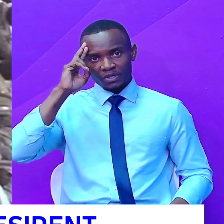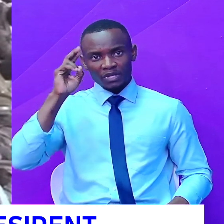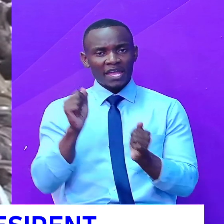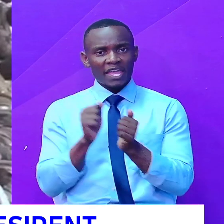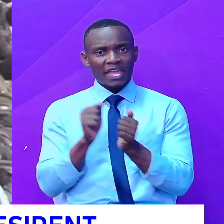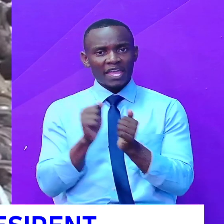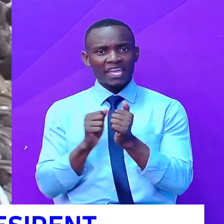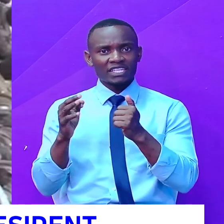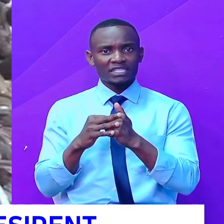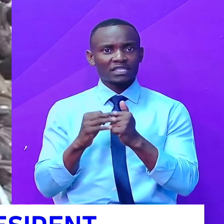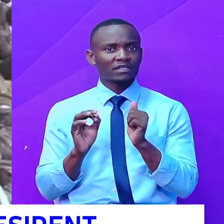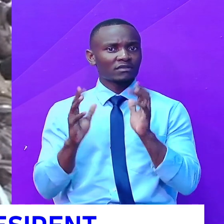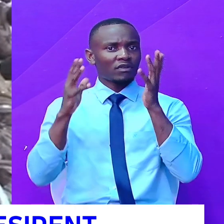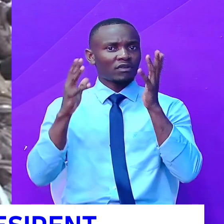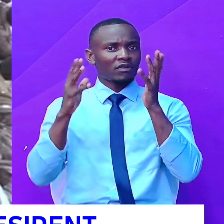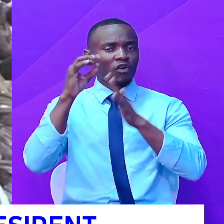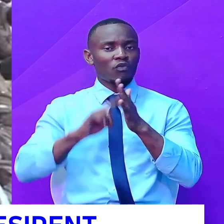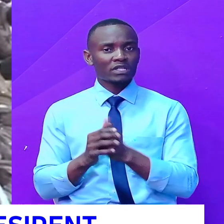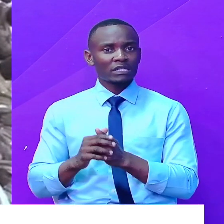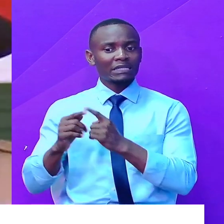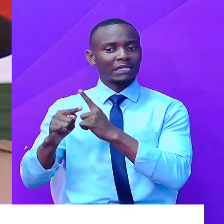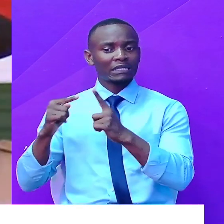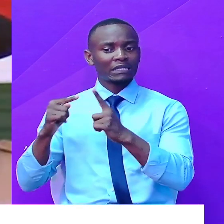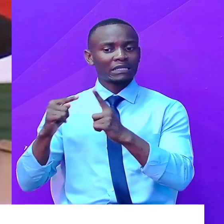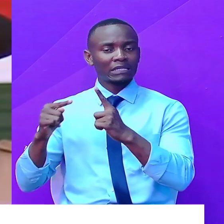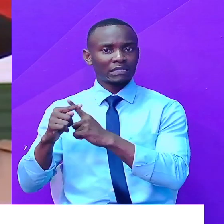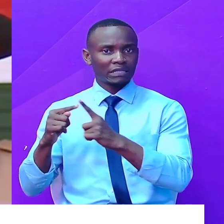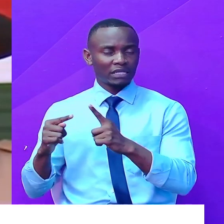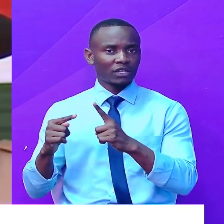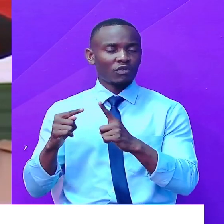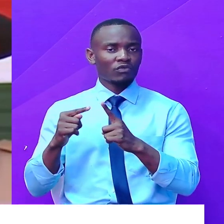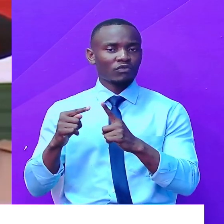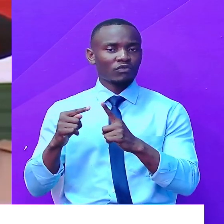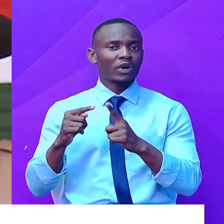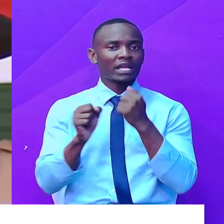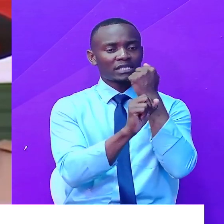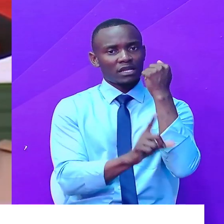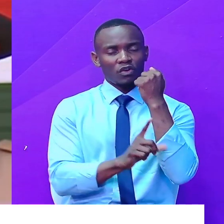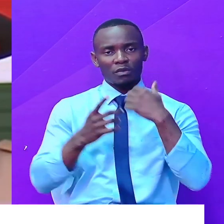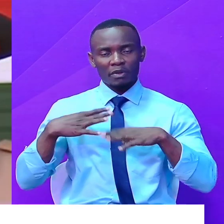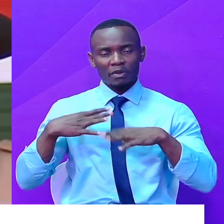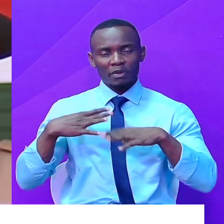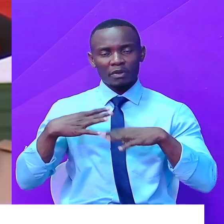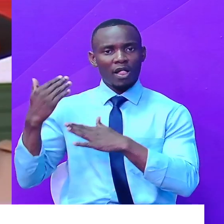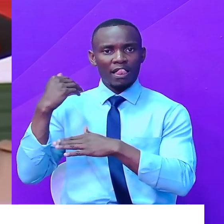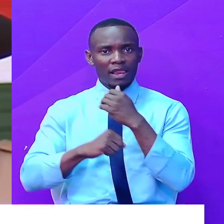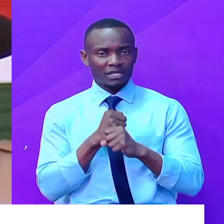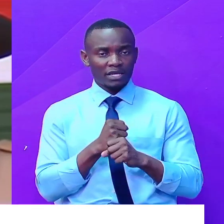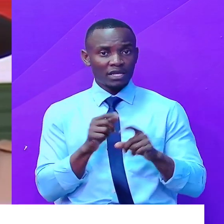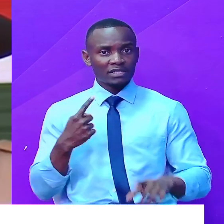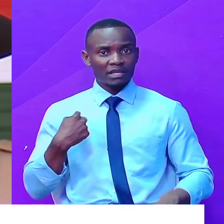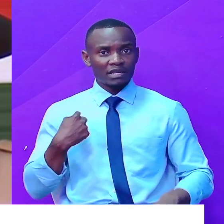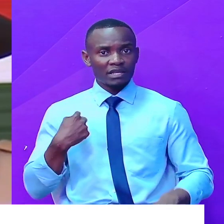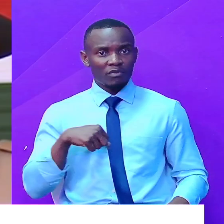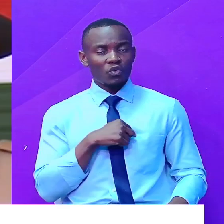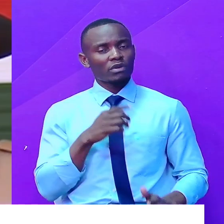the massacre of Senegalese riflemen last year. We are preparing to mark the